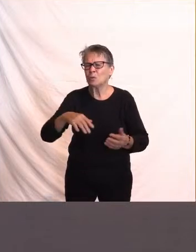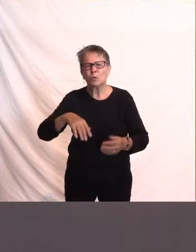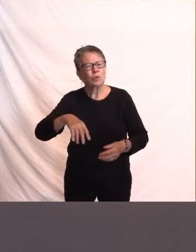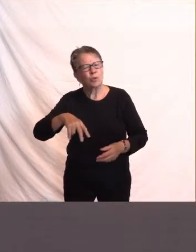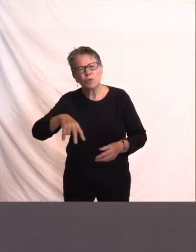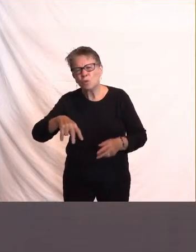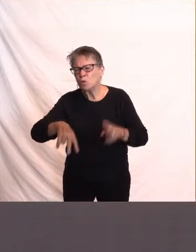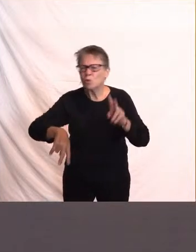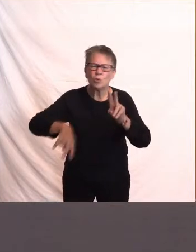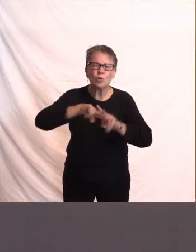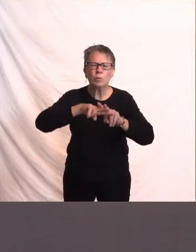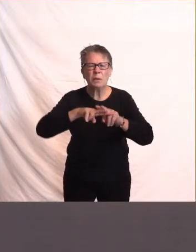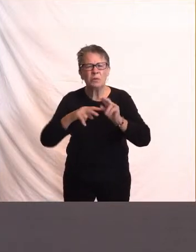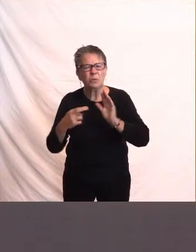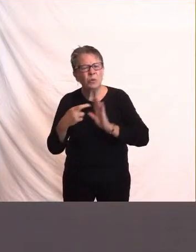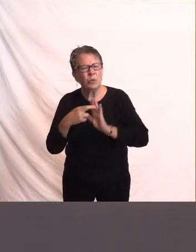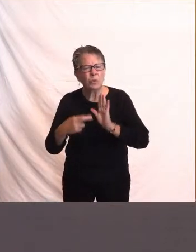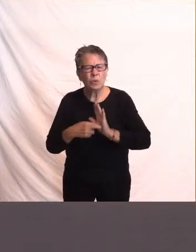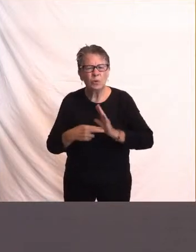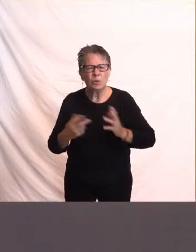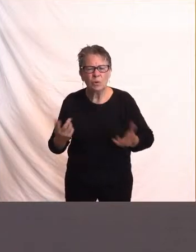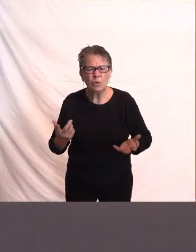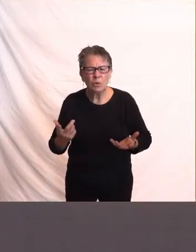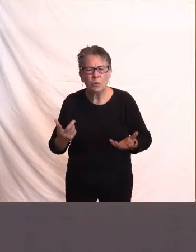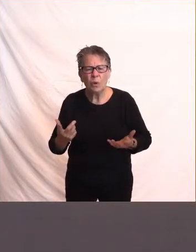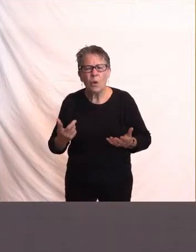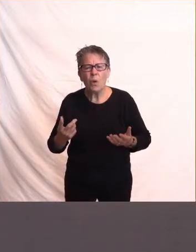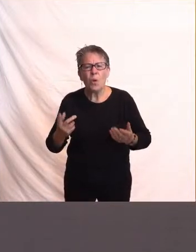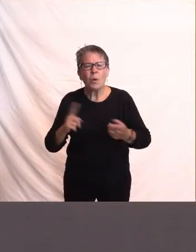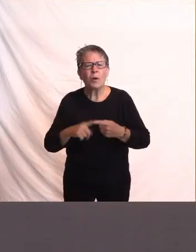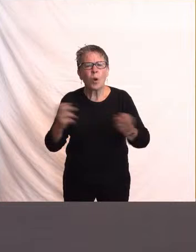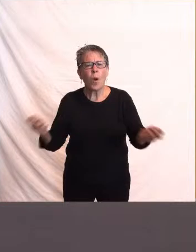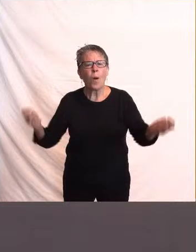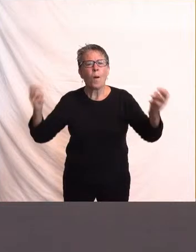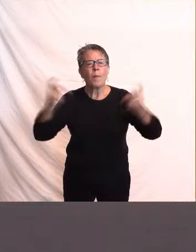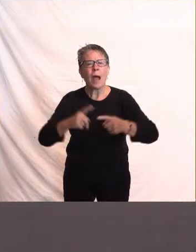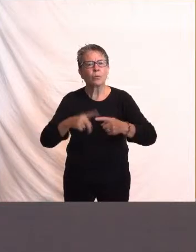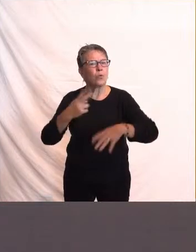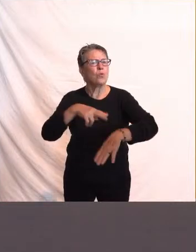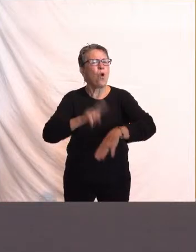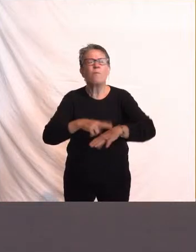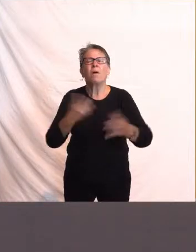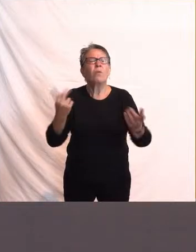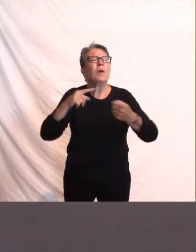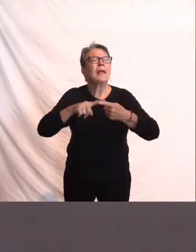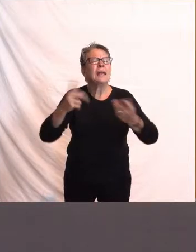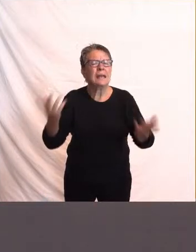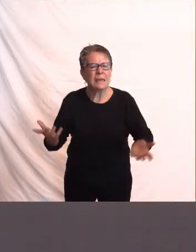possibly have any sense of normalcy here? I mean, what's the point of getting vaccinated?